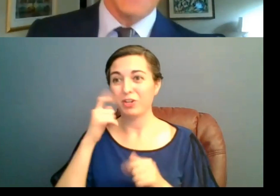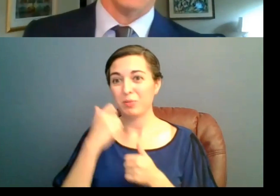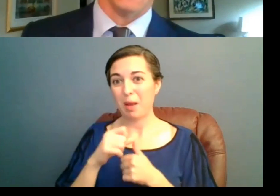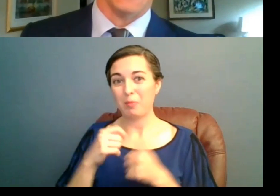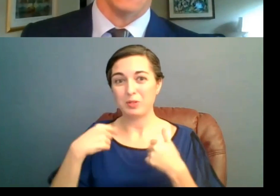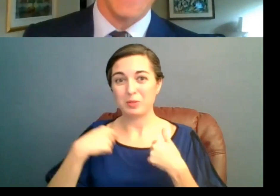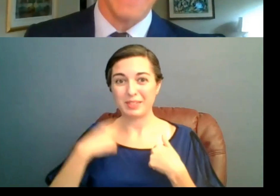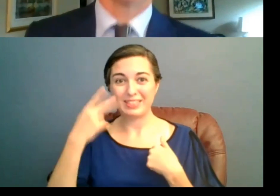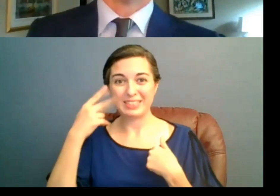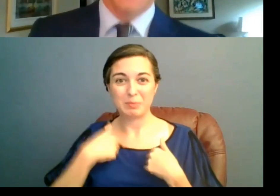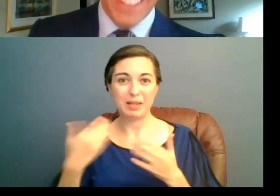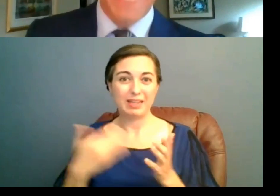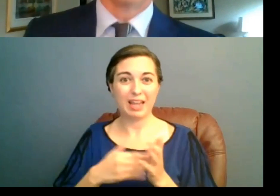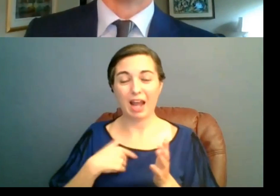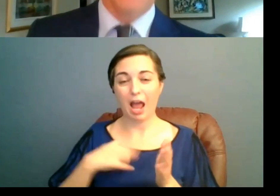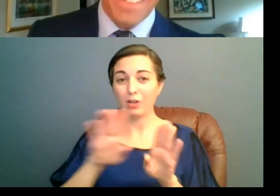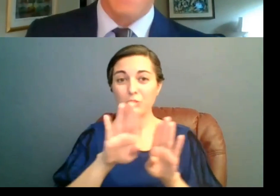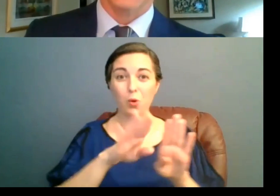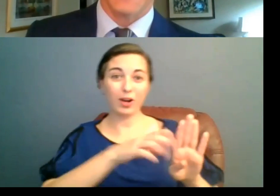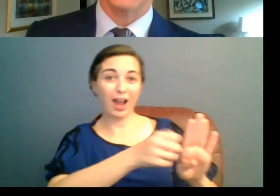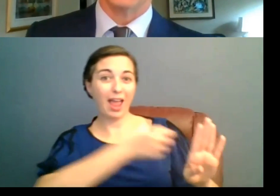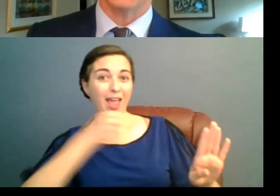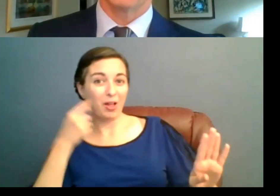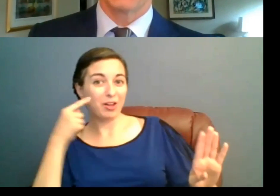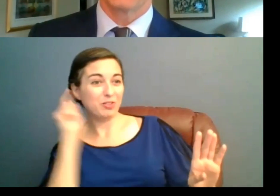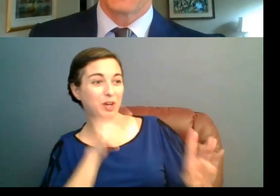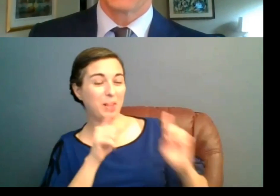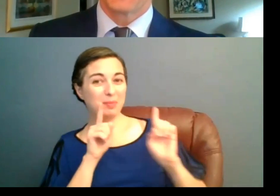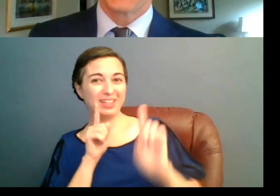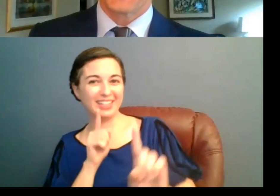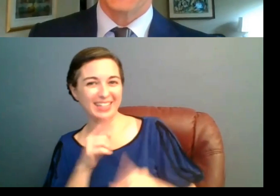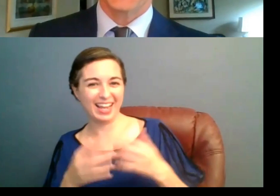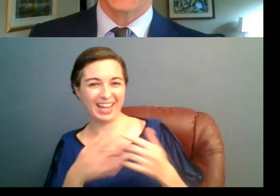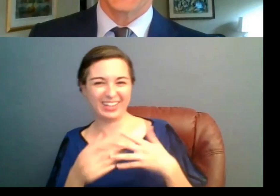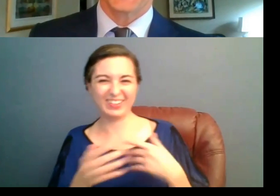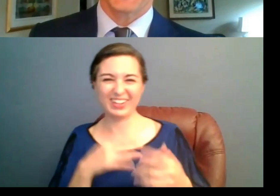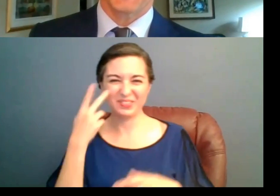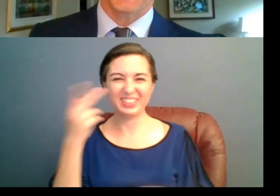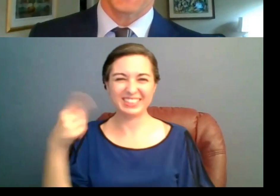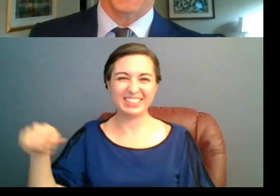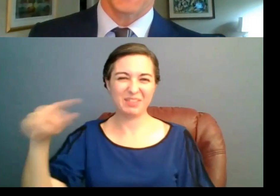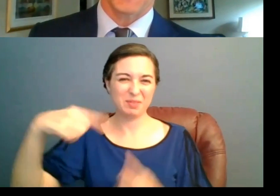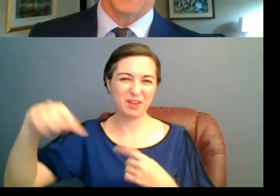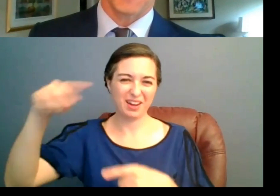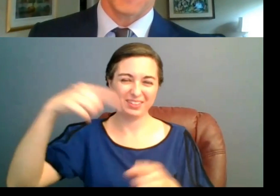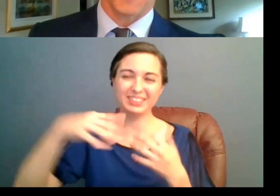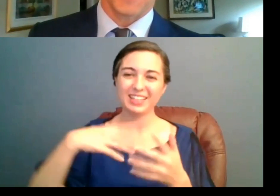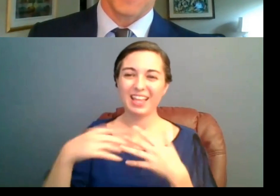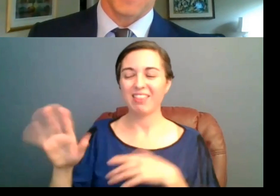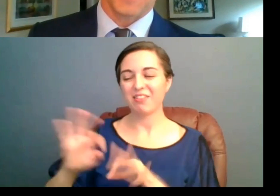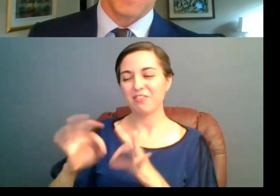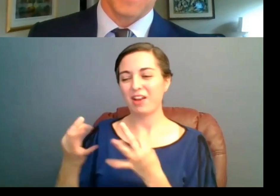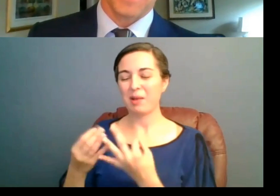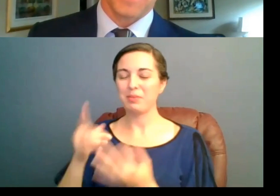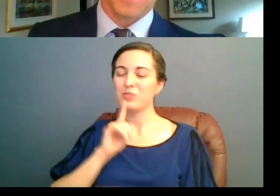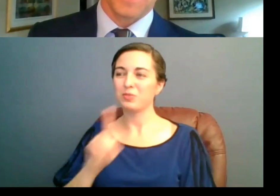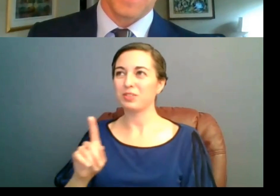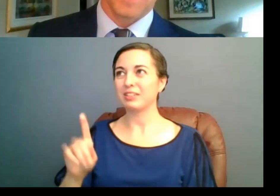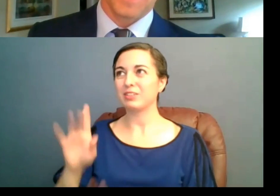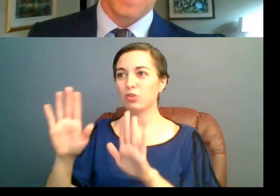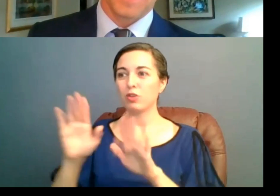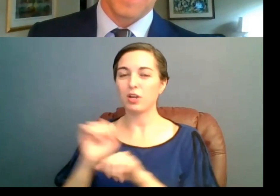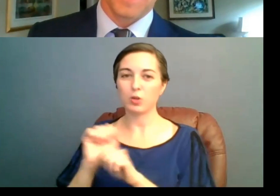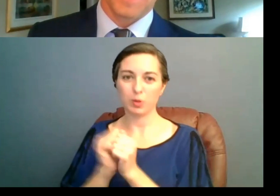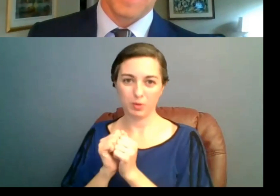Right. I've held the door for him another time. So we do see them around. And the family is so, so great to work